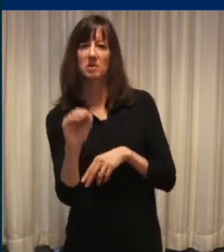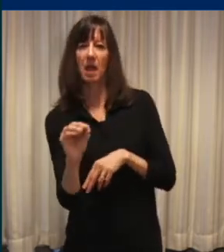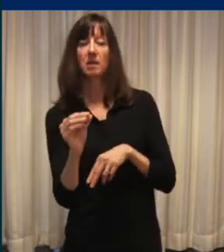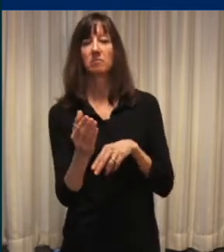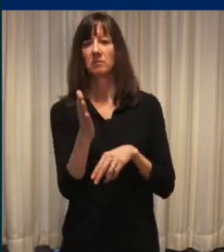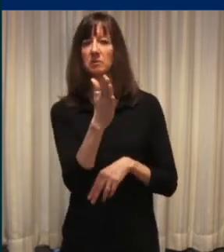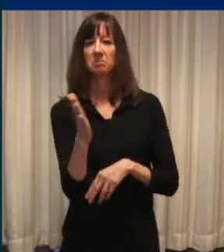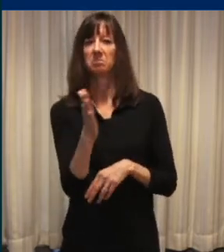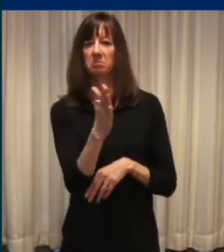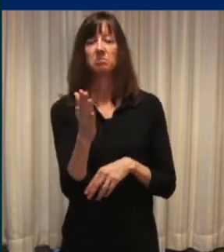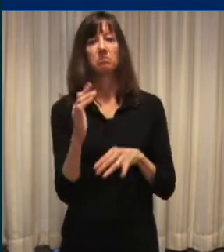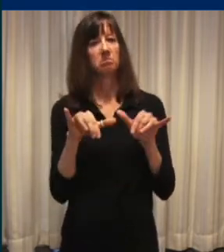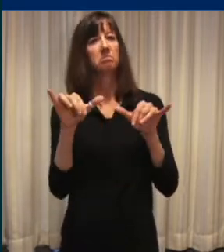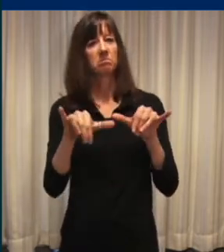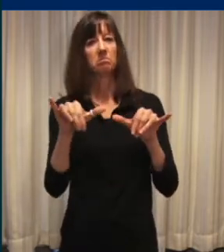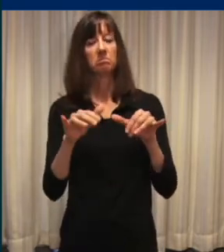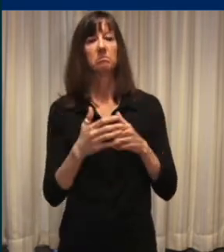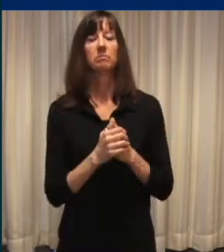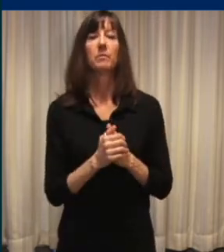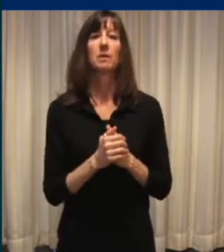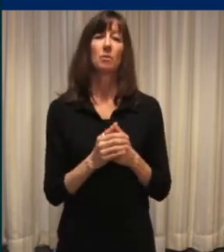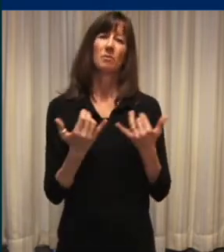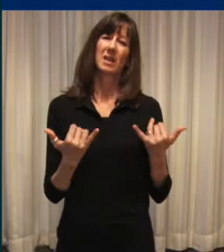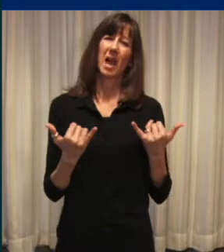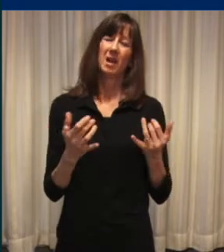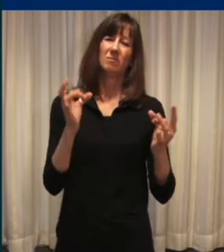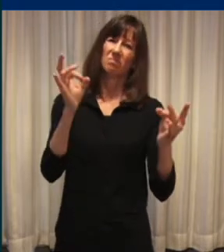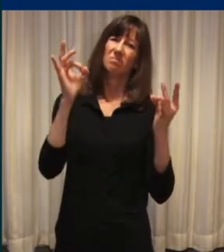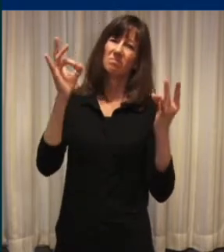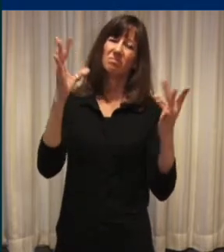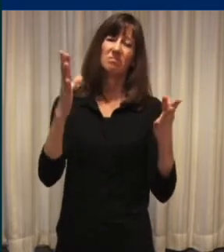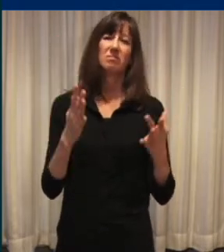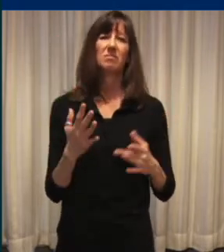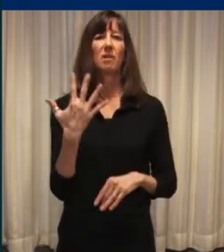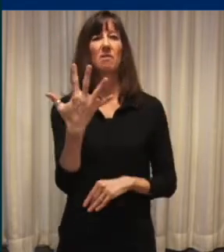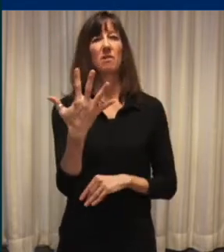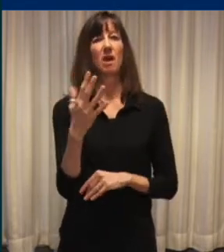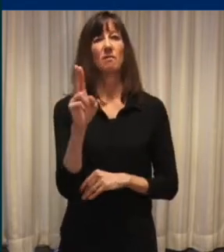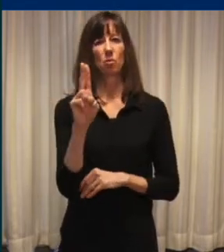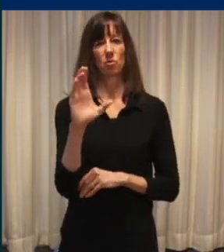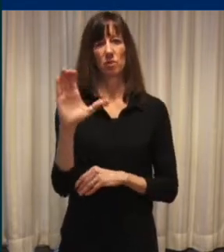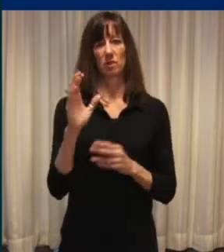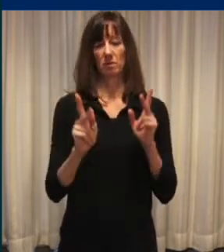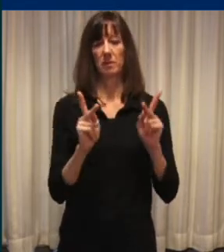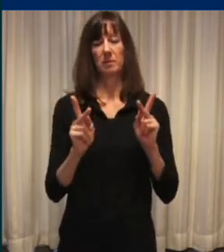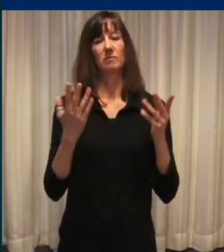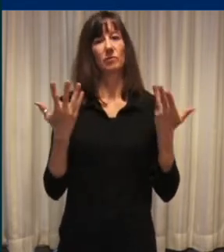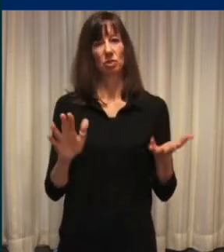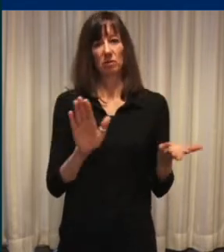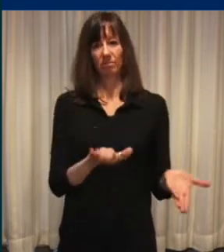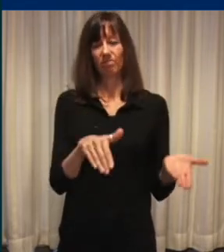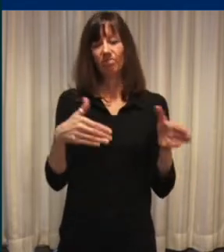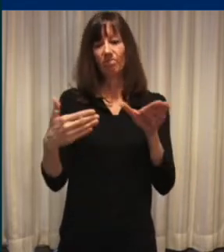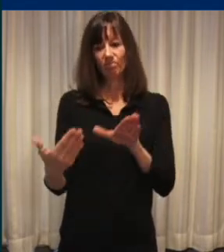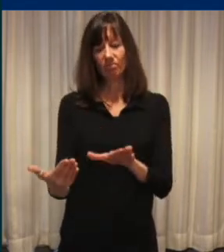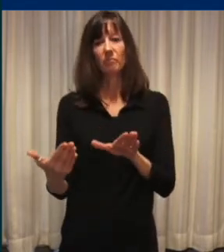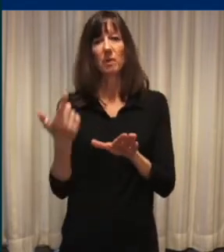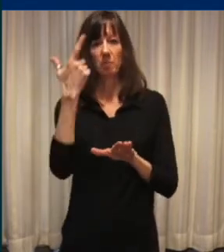Unfortunately, our most tragic statistic, we've now had 5 Ulster County residents pass away due to COVID